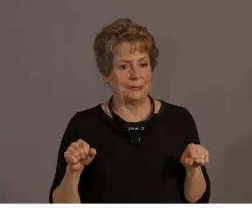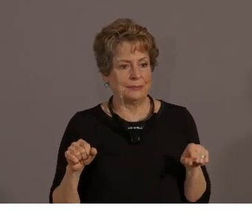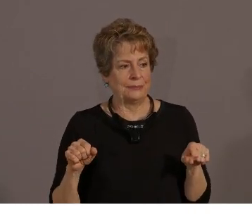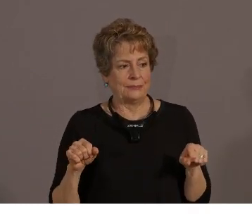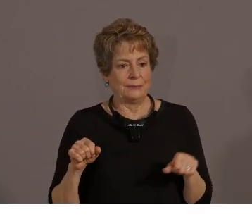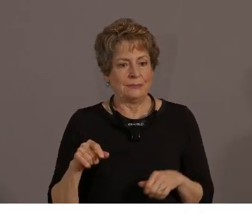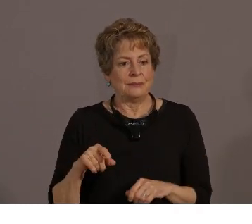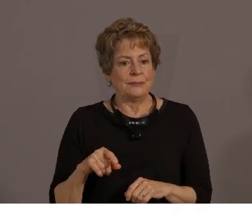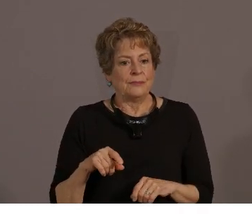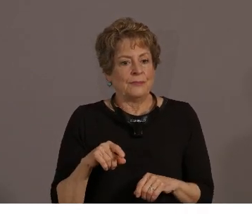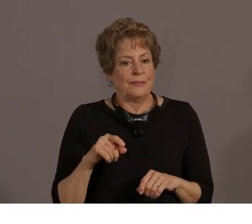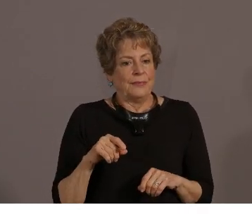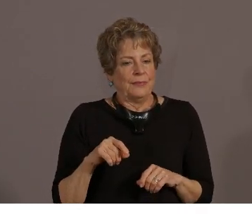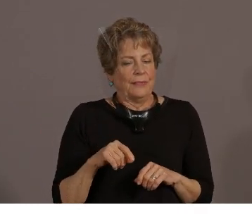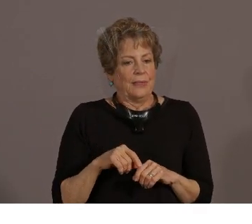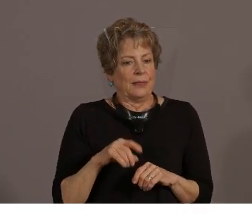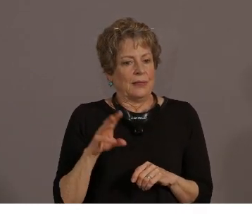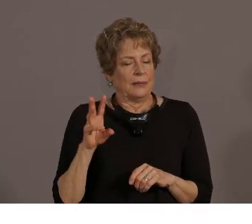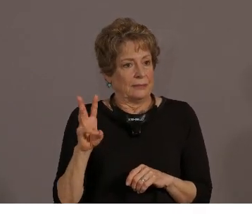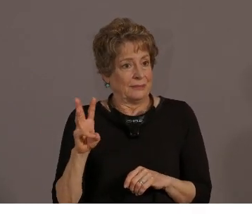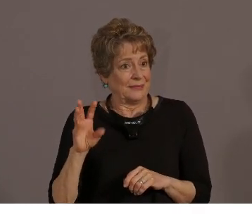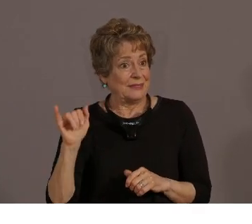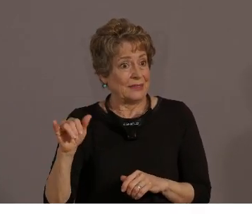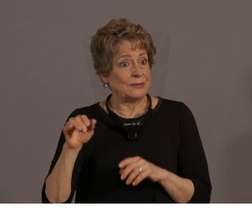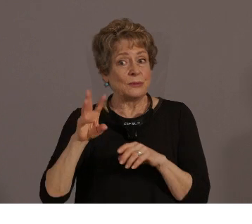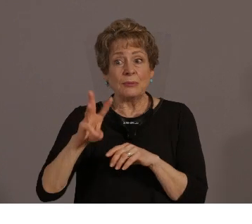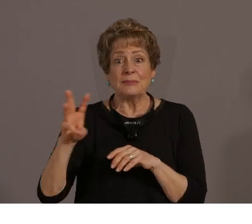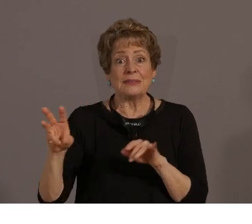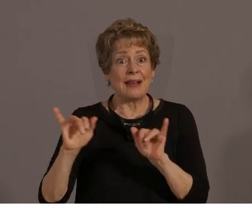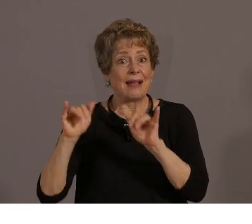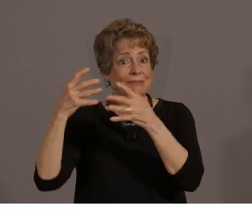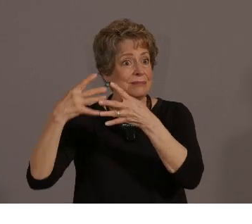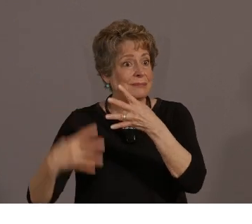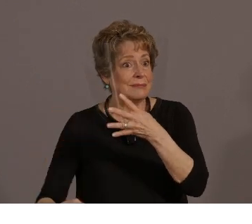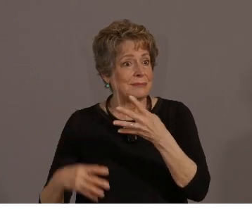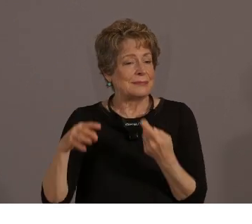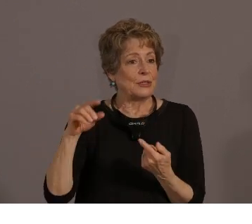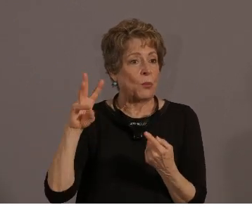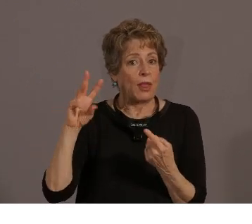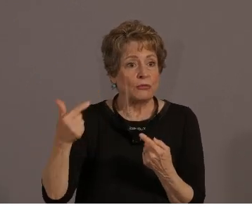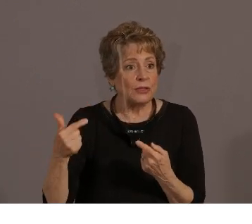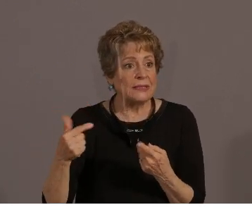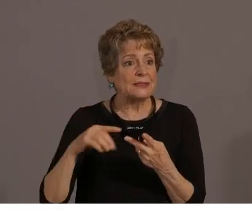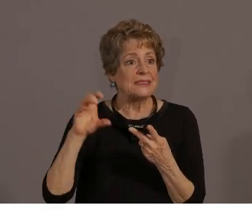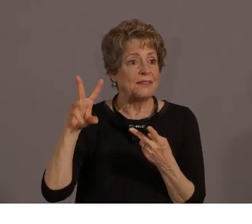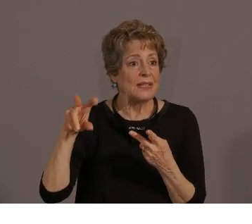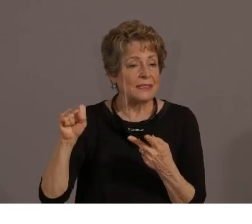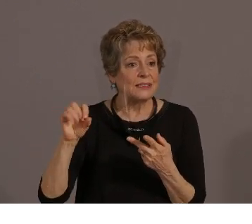or the state pharmacy allocation programs. And so